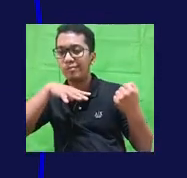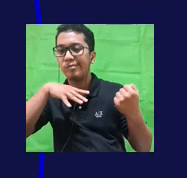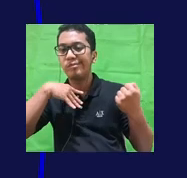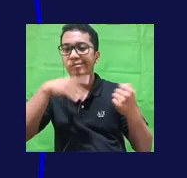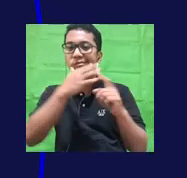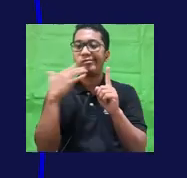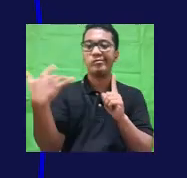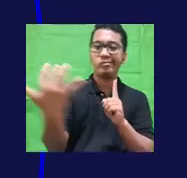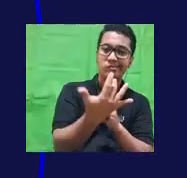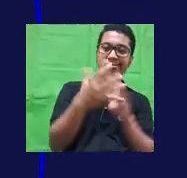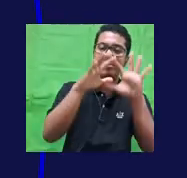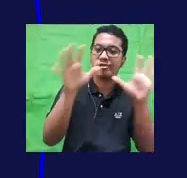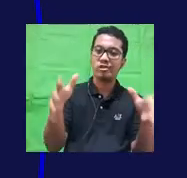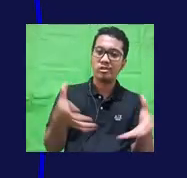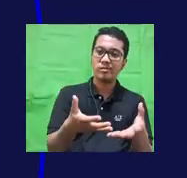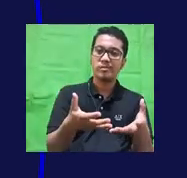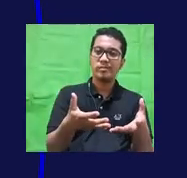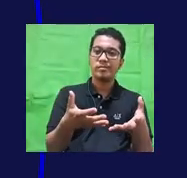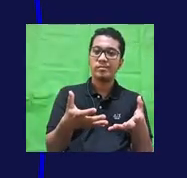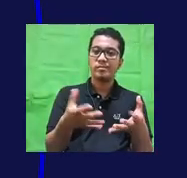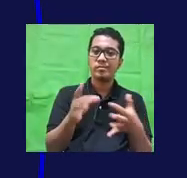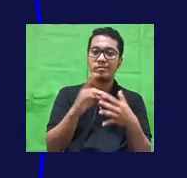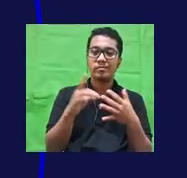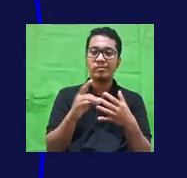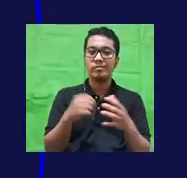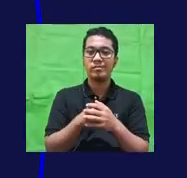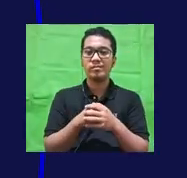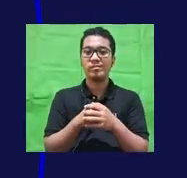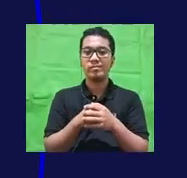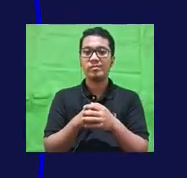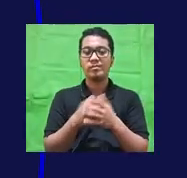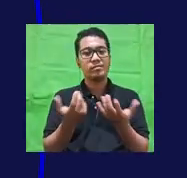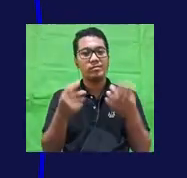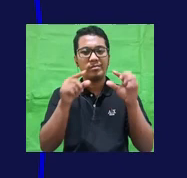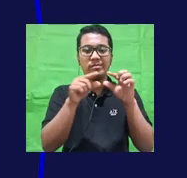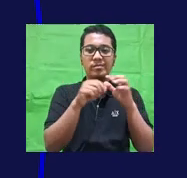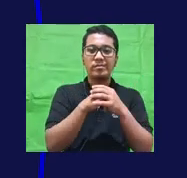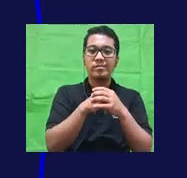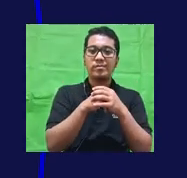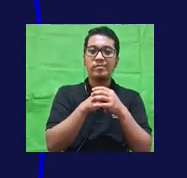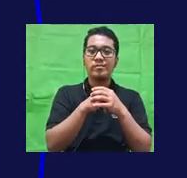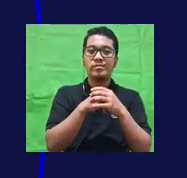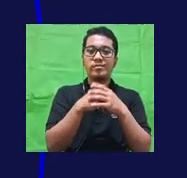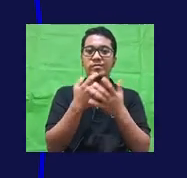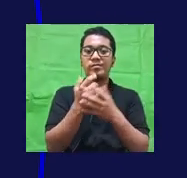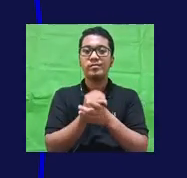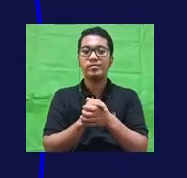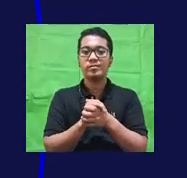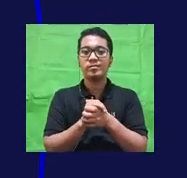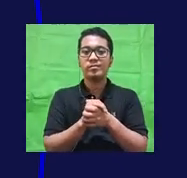the installation itself had a stink. It was the smell inside of it was very present and very strong.